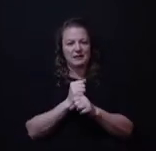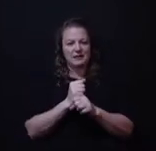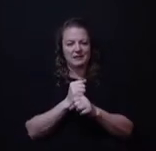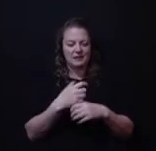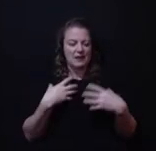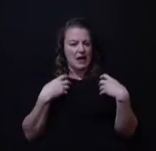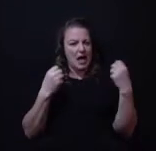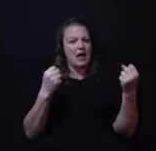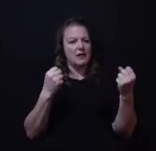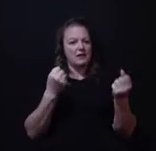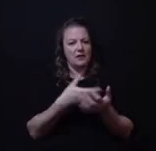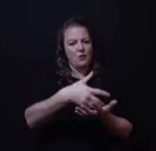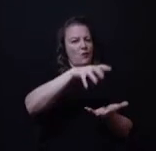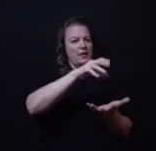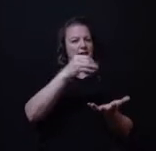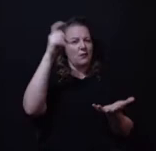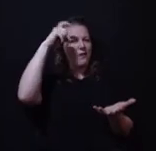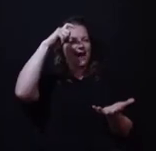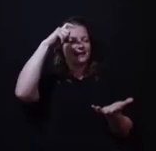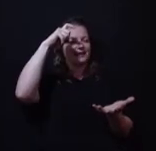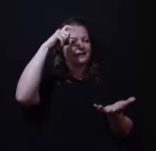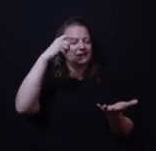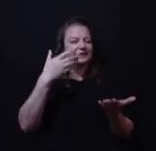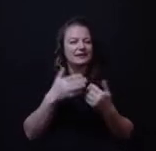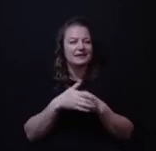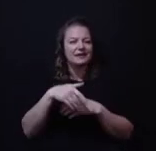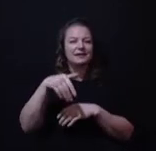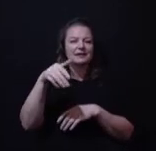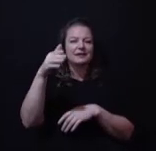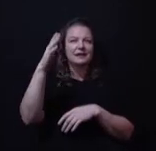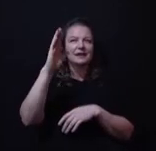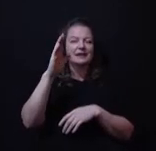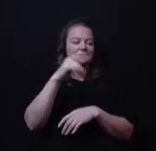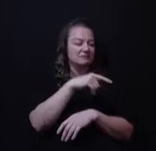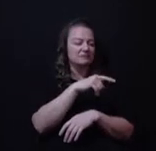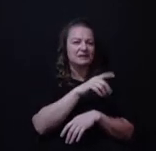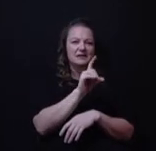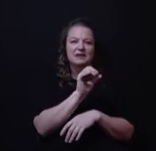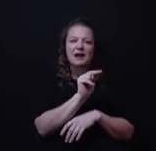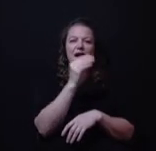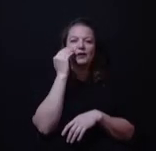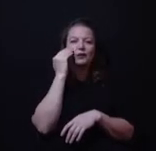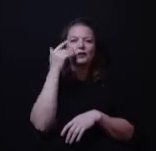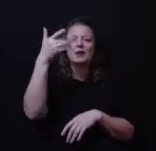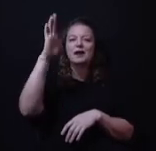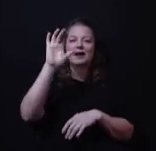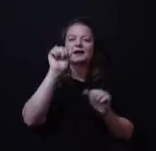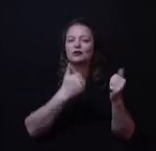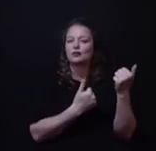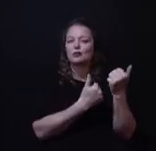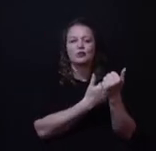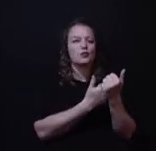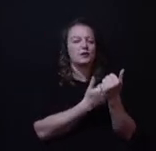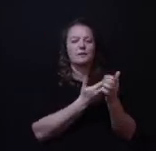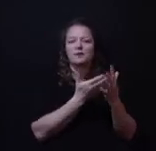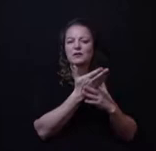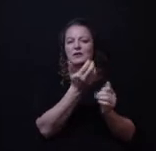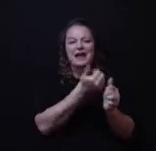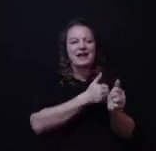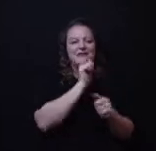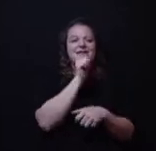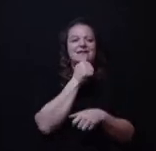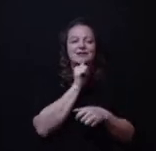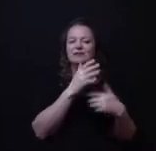wise. Donald knew a God who could sustain him through every single difficulty of